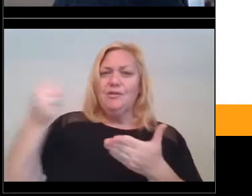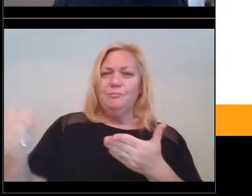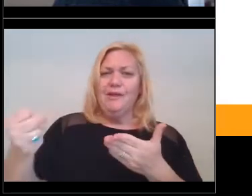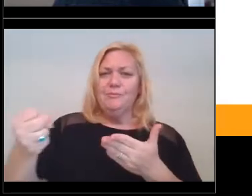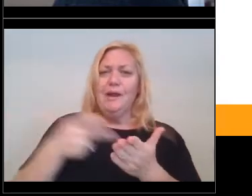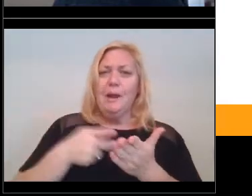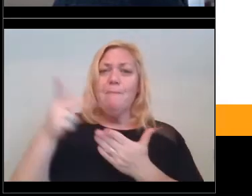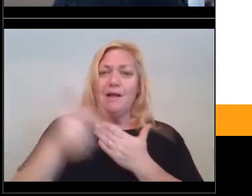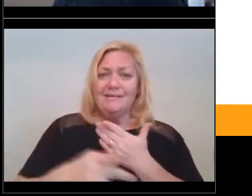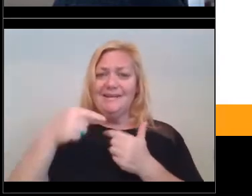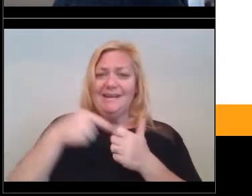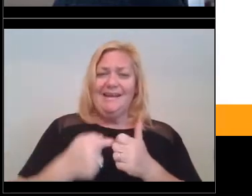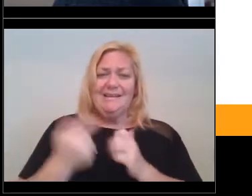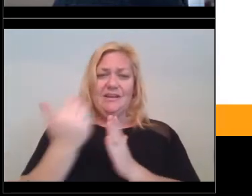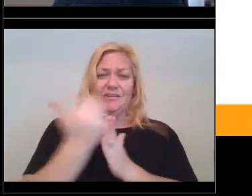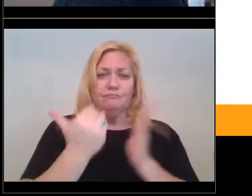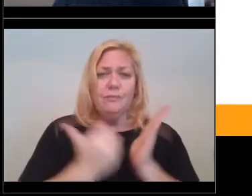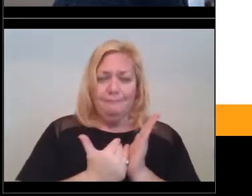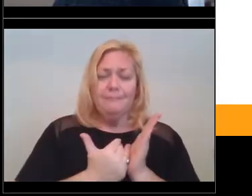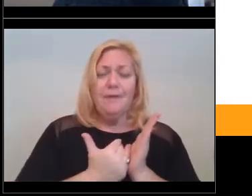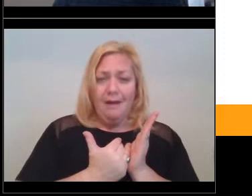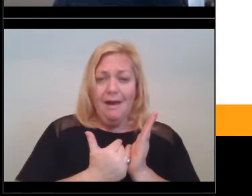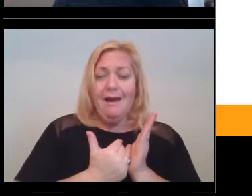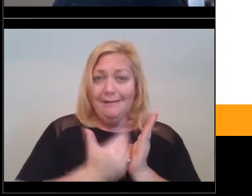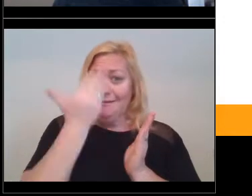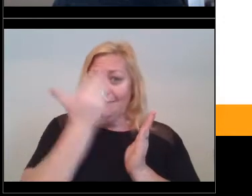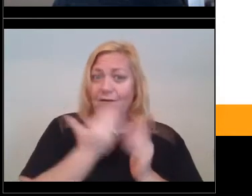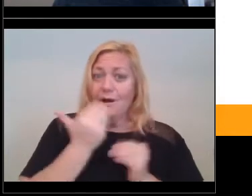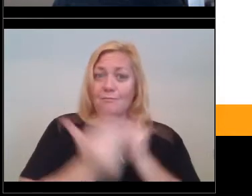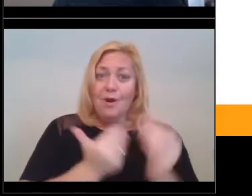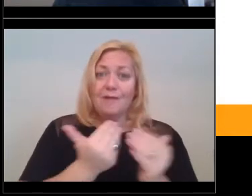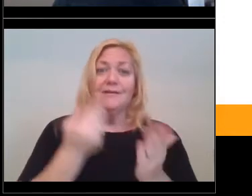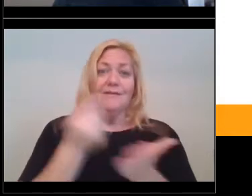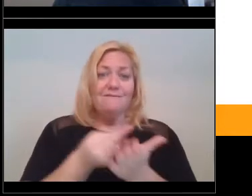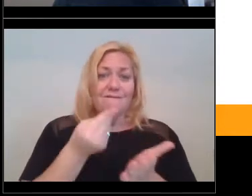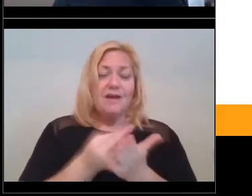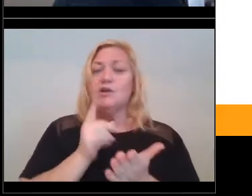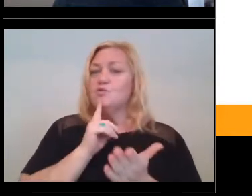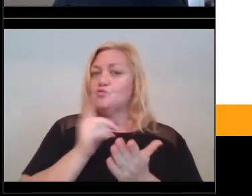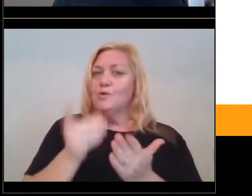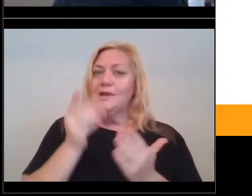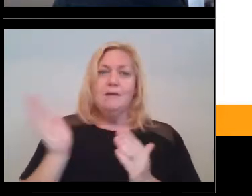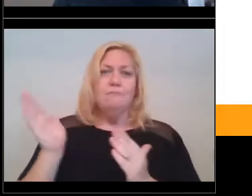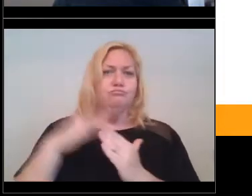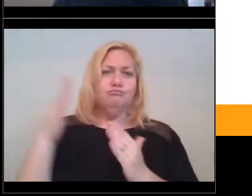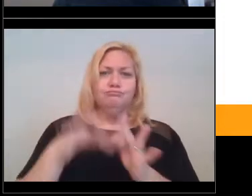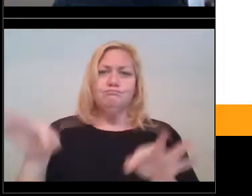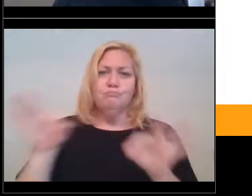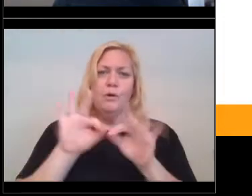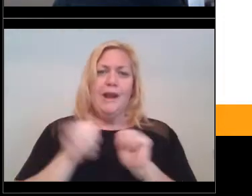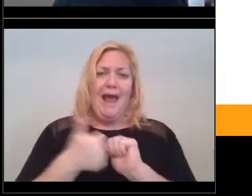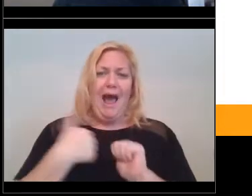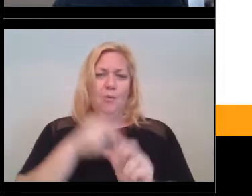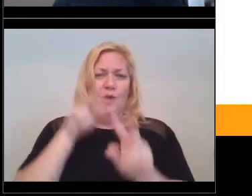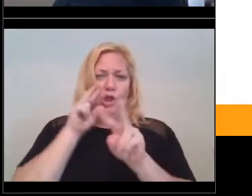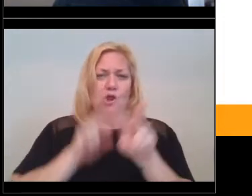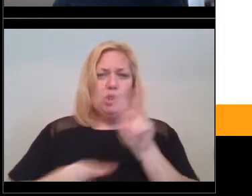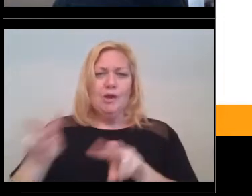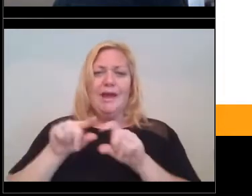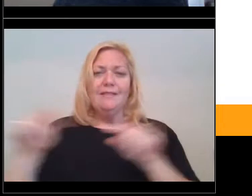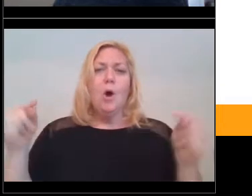and framework at the upfront process of funding is going to be very monumental in how we look at addressing the